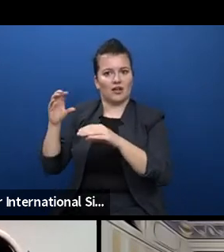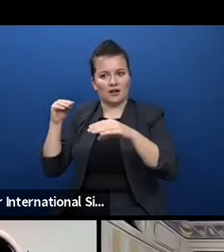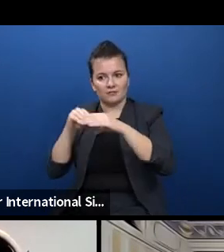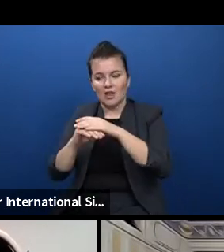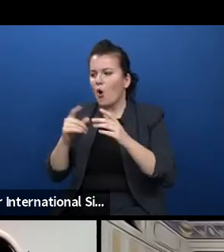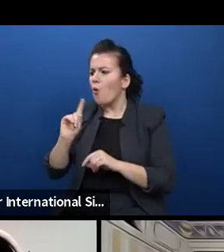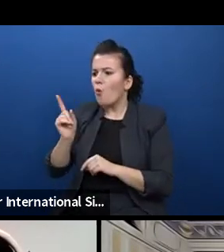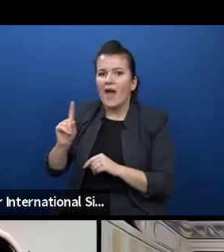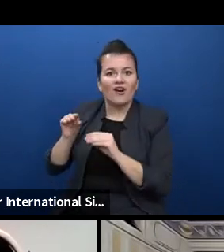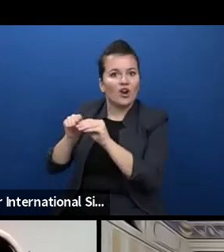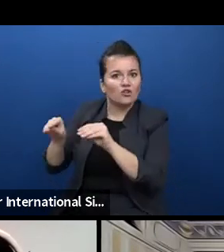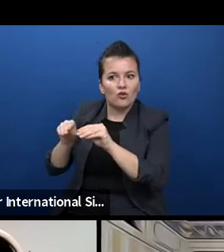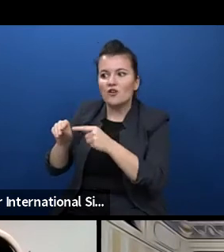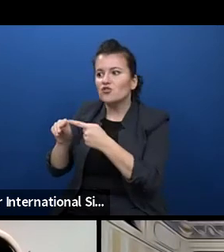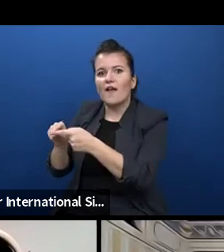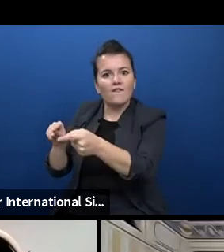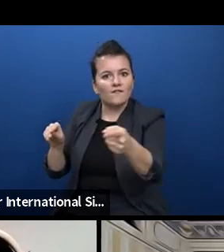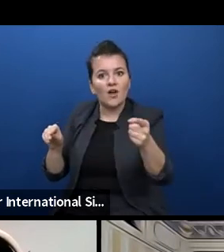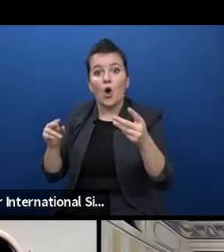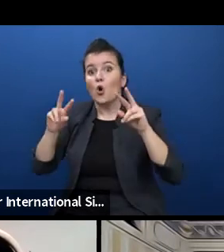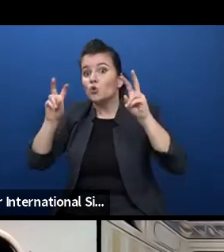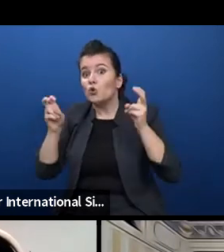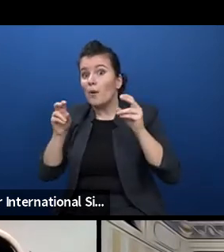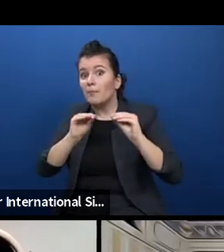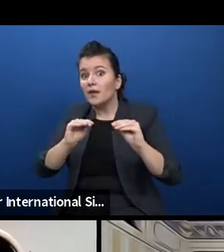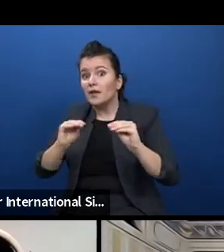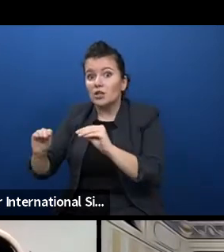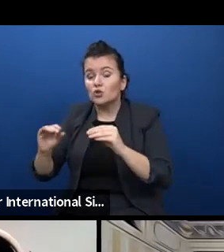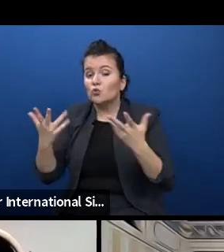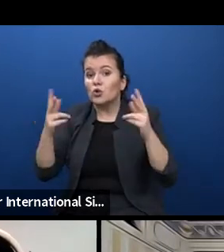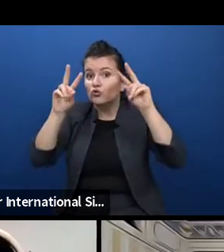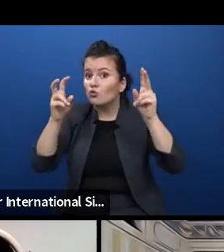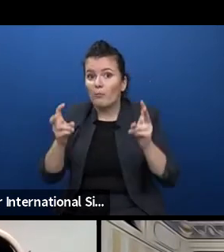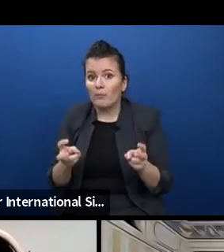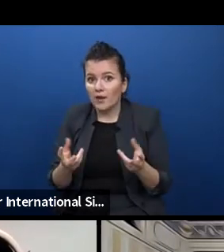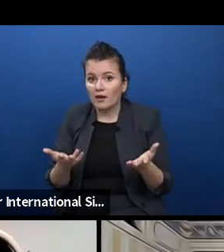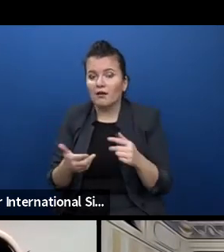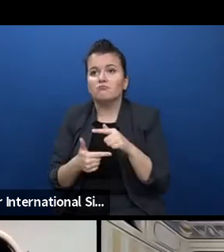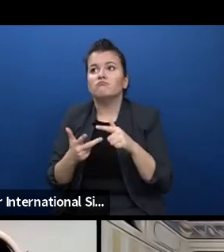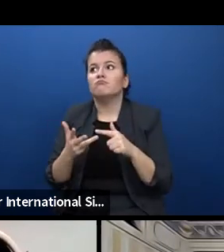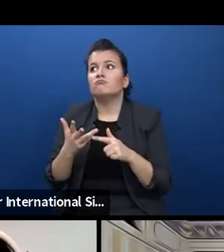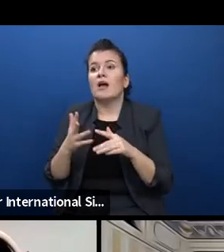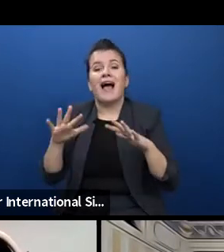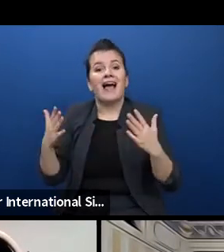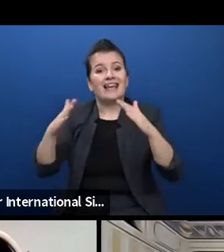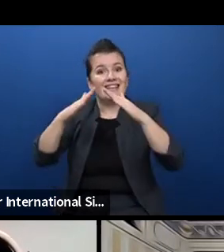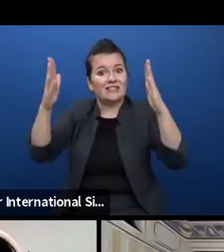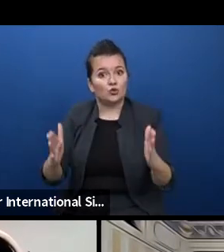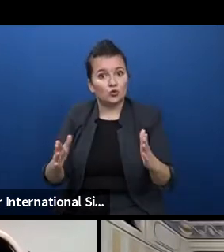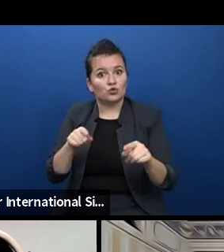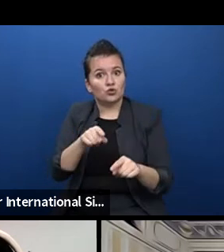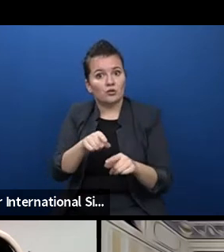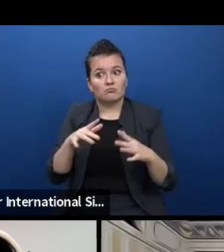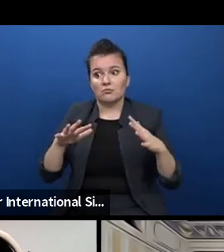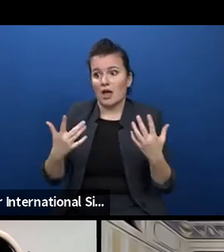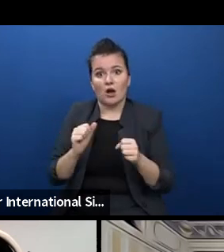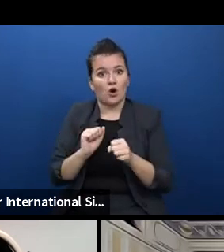sort of topics are taught, and how also these institutions are adapting today to the